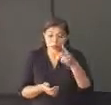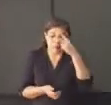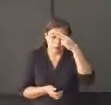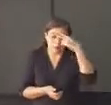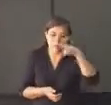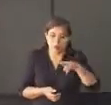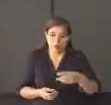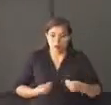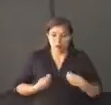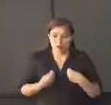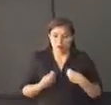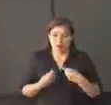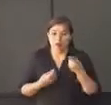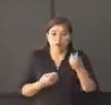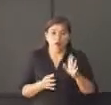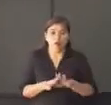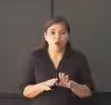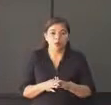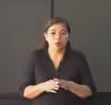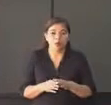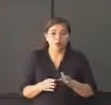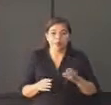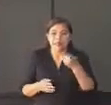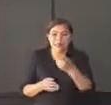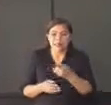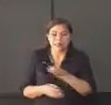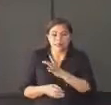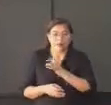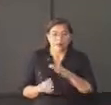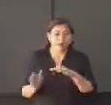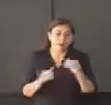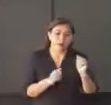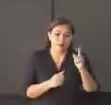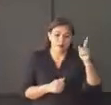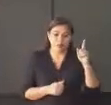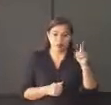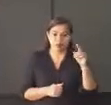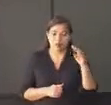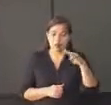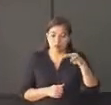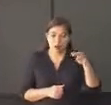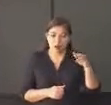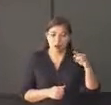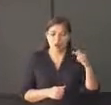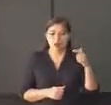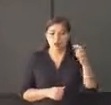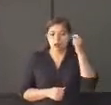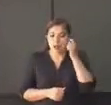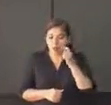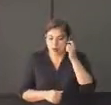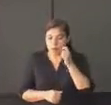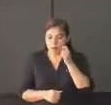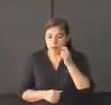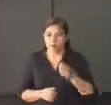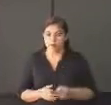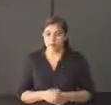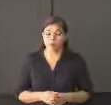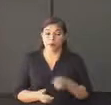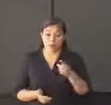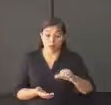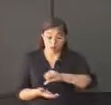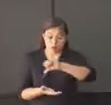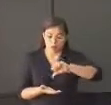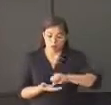forced, displaced, internal persons who are fleeing from the cities of Michoacan or the states of Michoacan